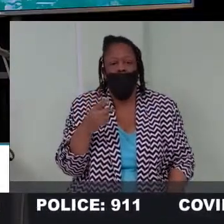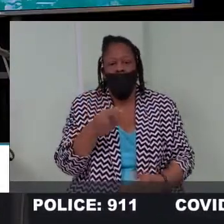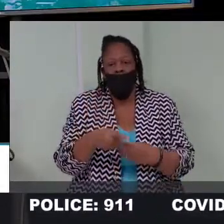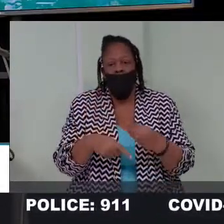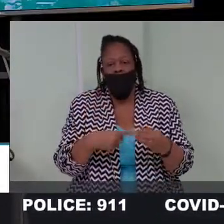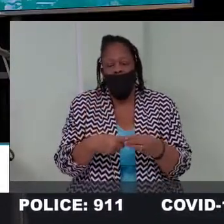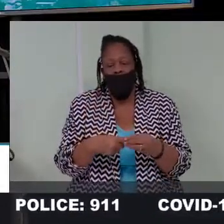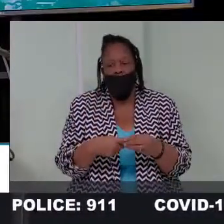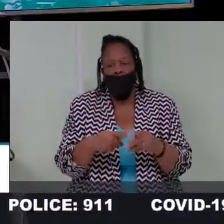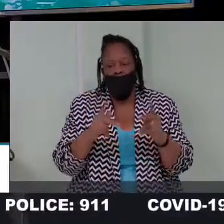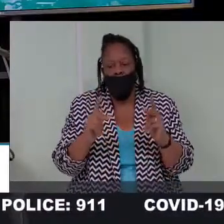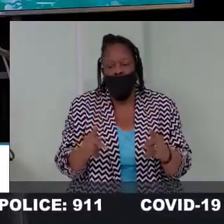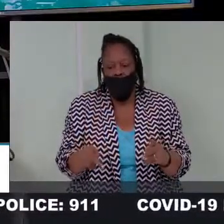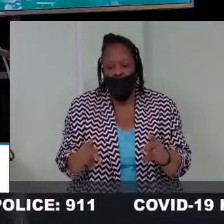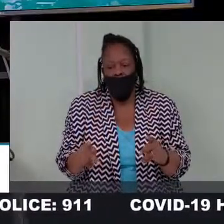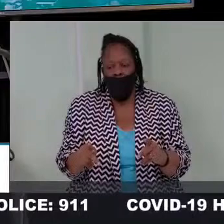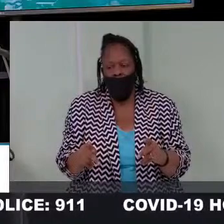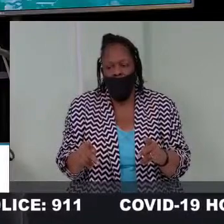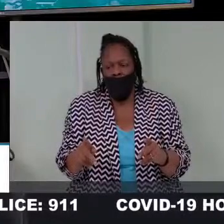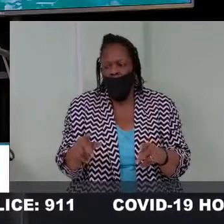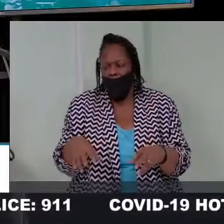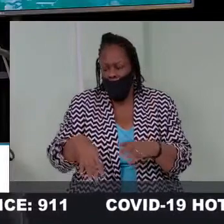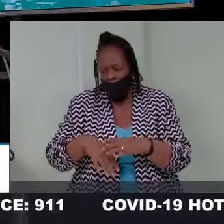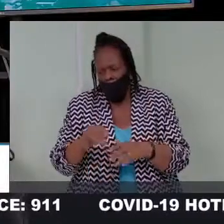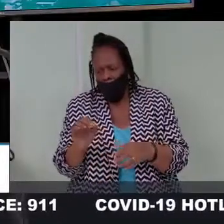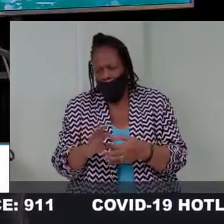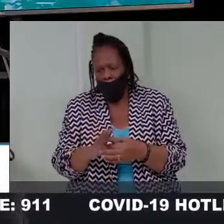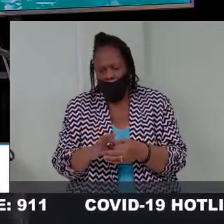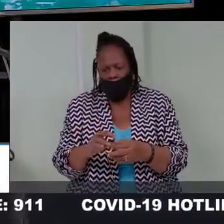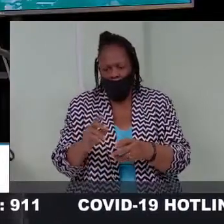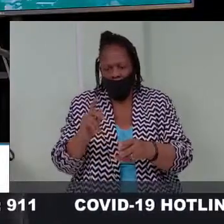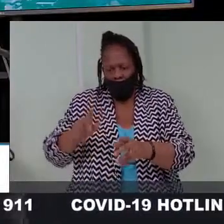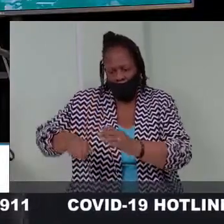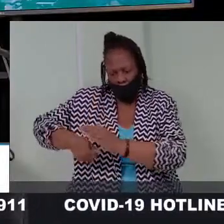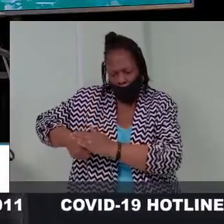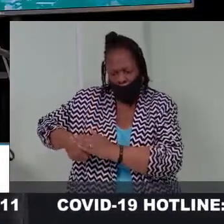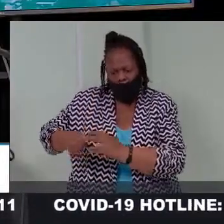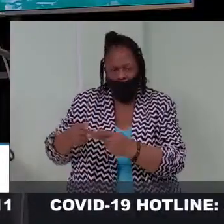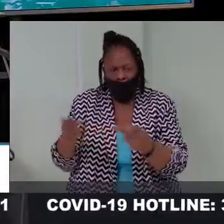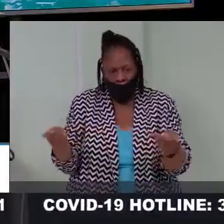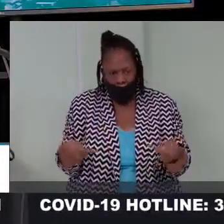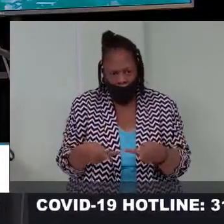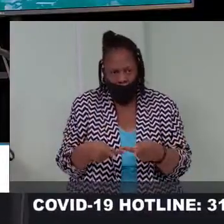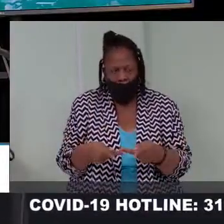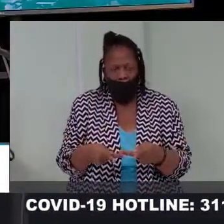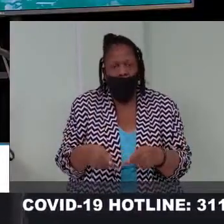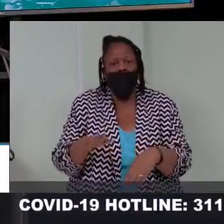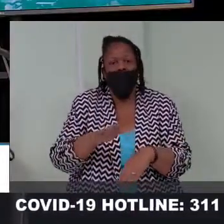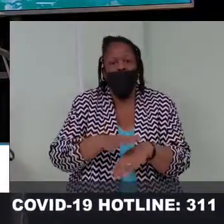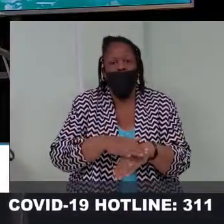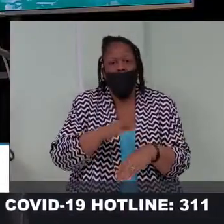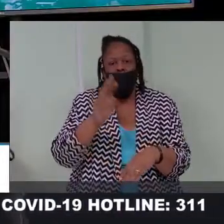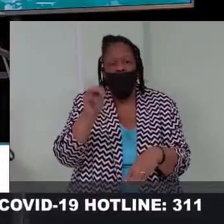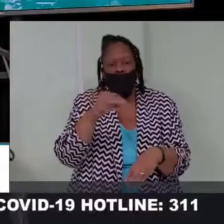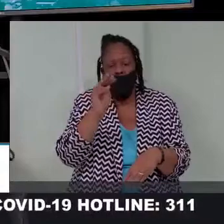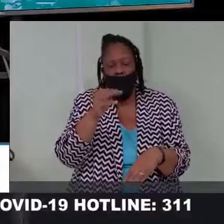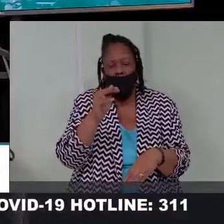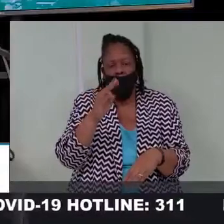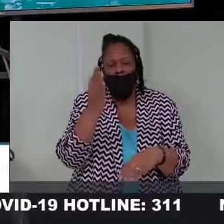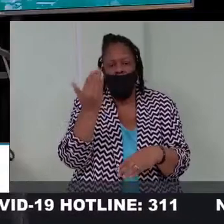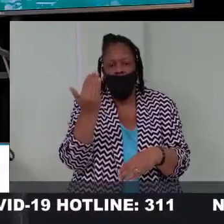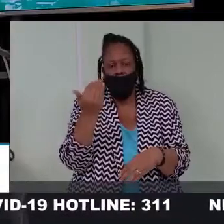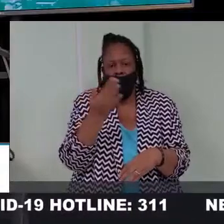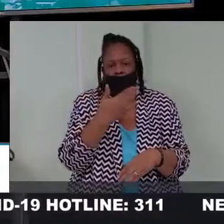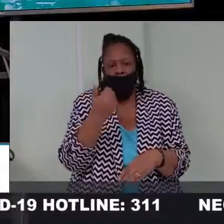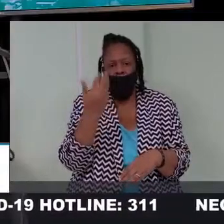approved quarantine sites. On Monday 15th and Tuesday 16th February, the police